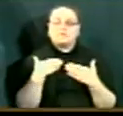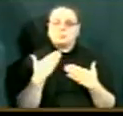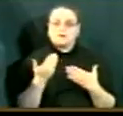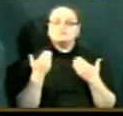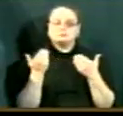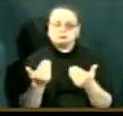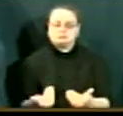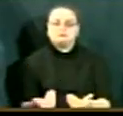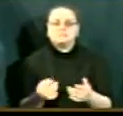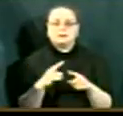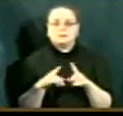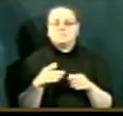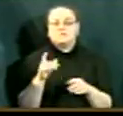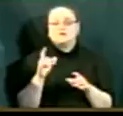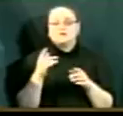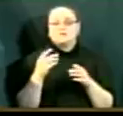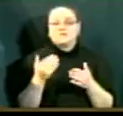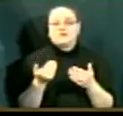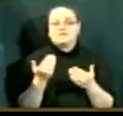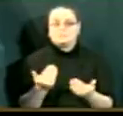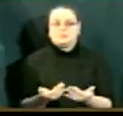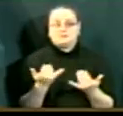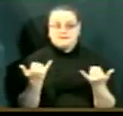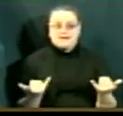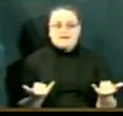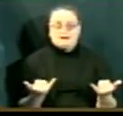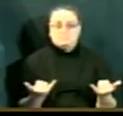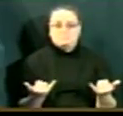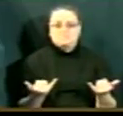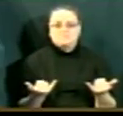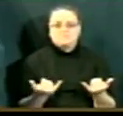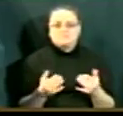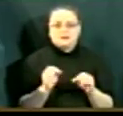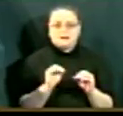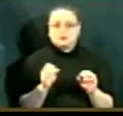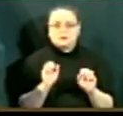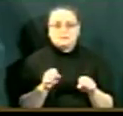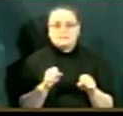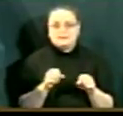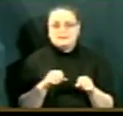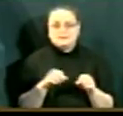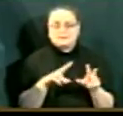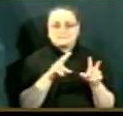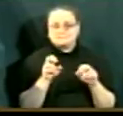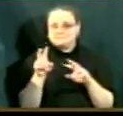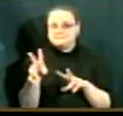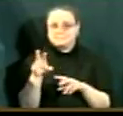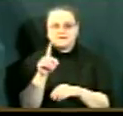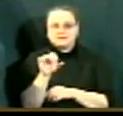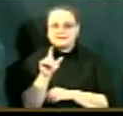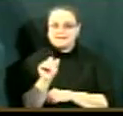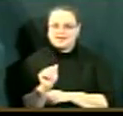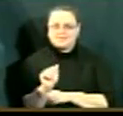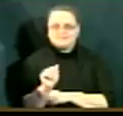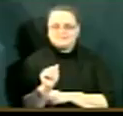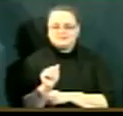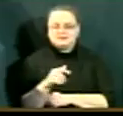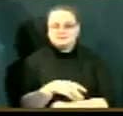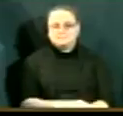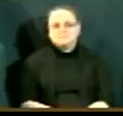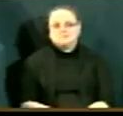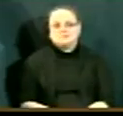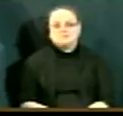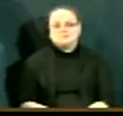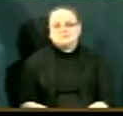go with it. What they have in front of them now that has no ability to upload their data, they're not. But see, we're not